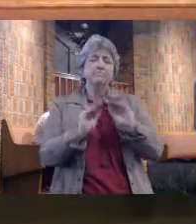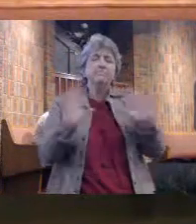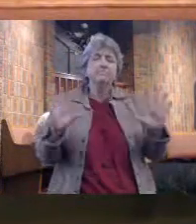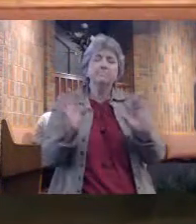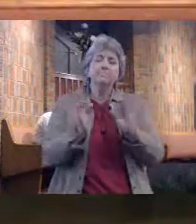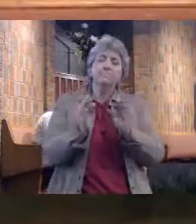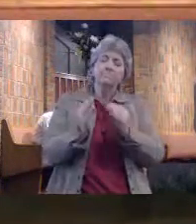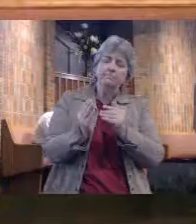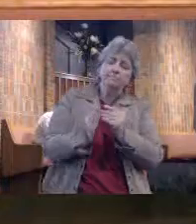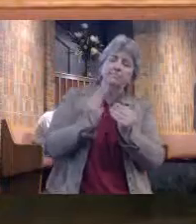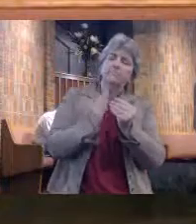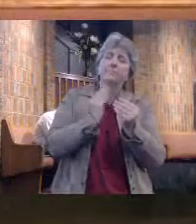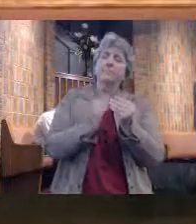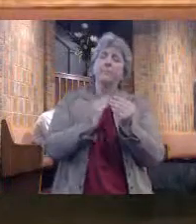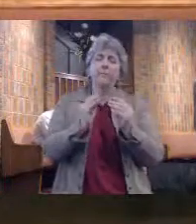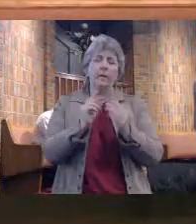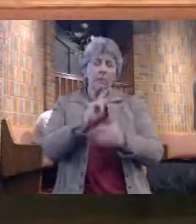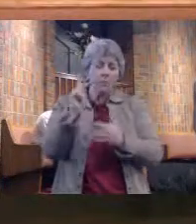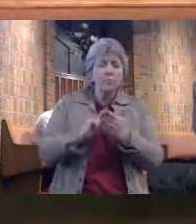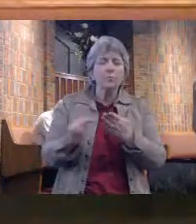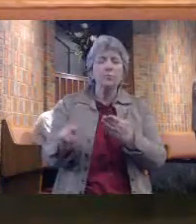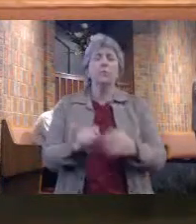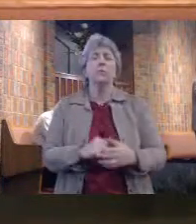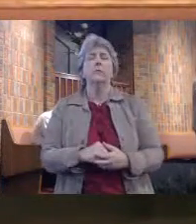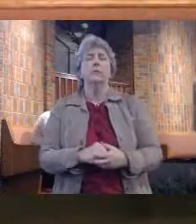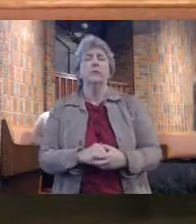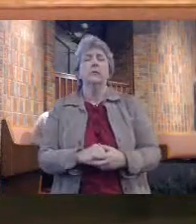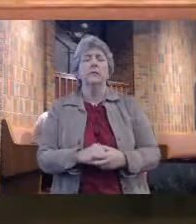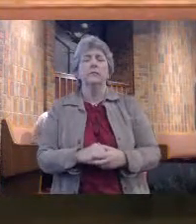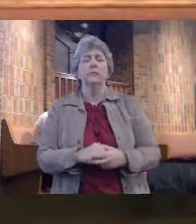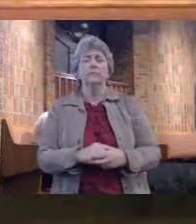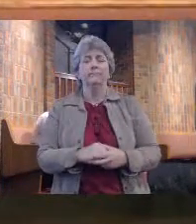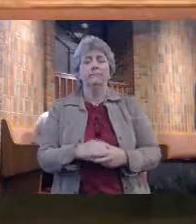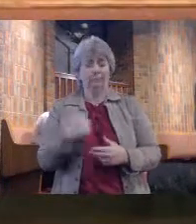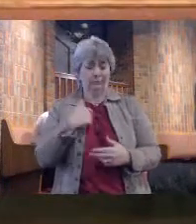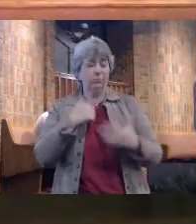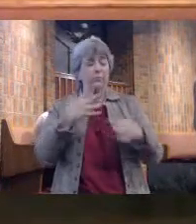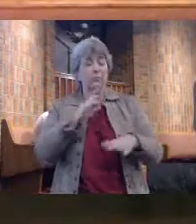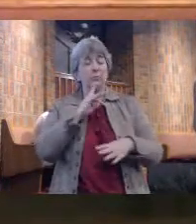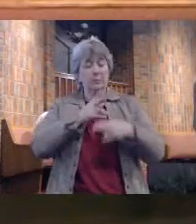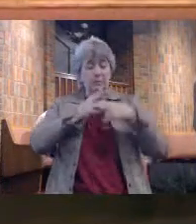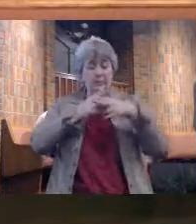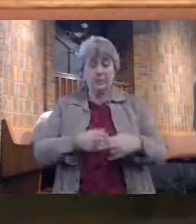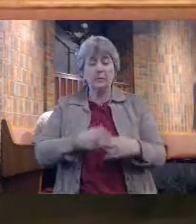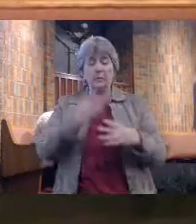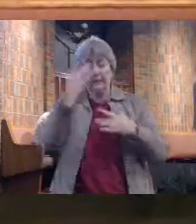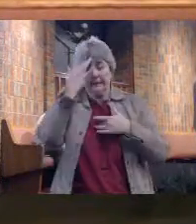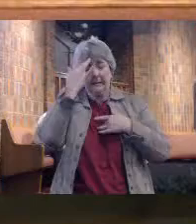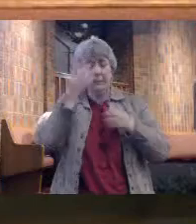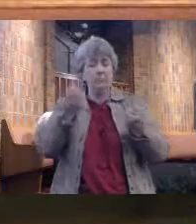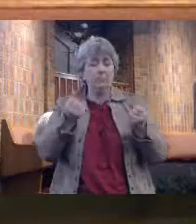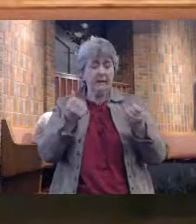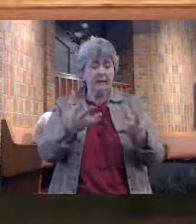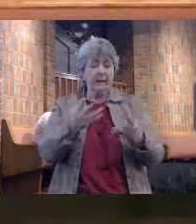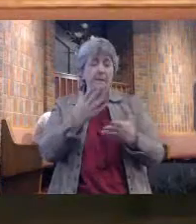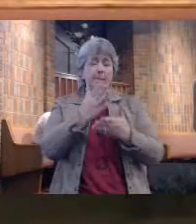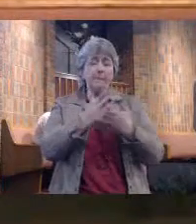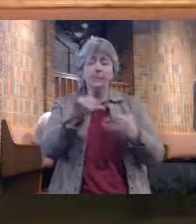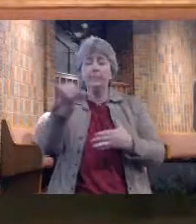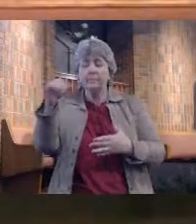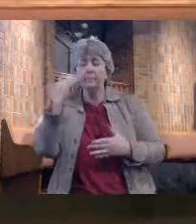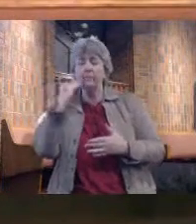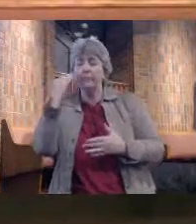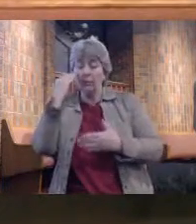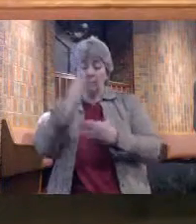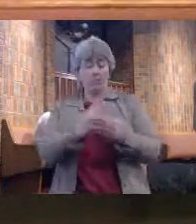Father, at this time, as mentioned, there are numerous ones that are sick, some at home, some have made it with us